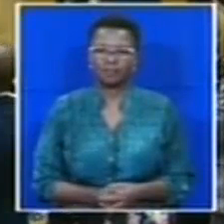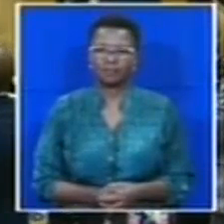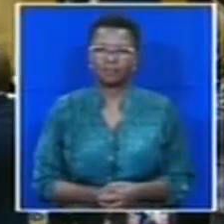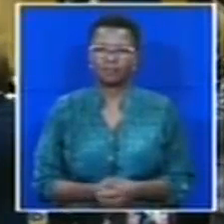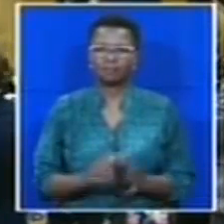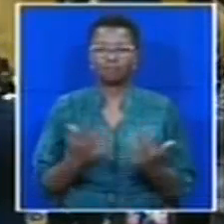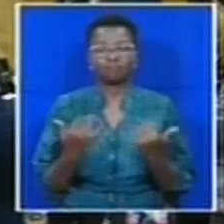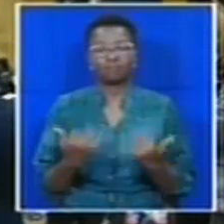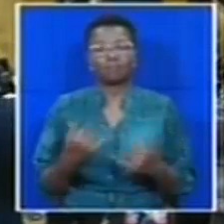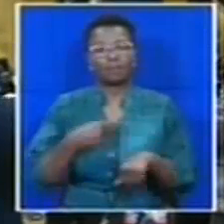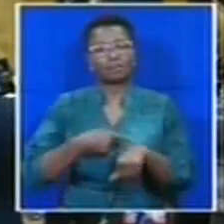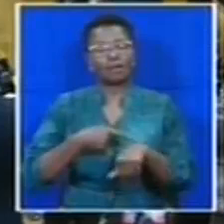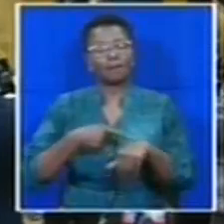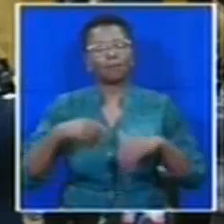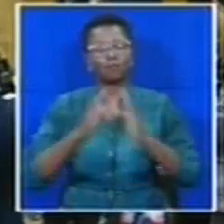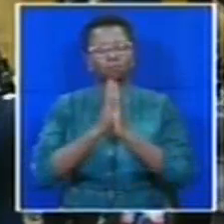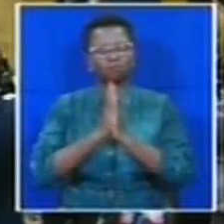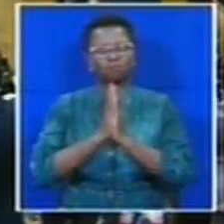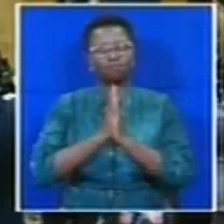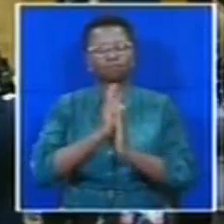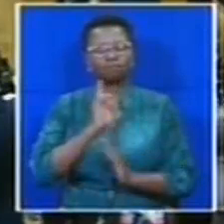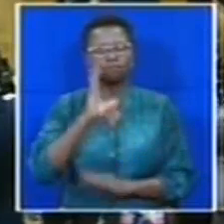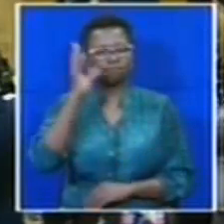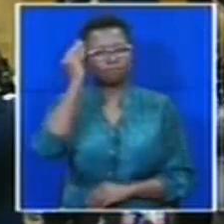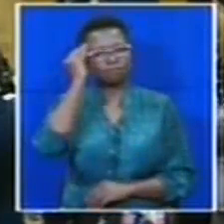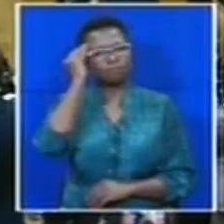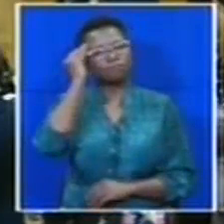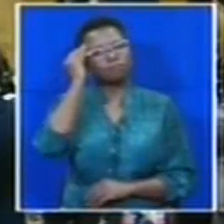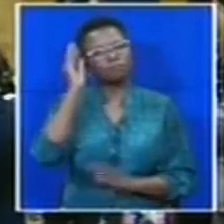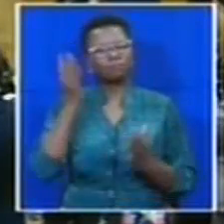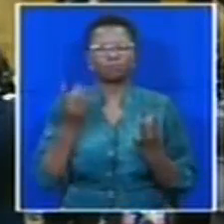There will now be an opportunity for silent prayer or meditation.